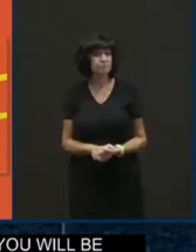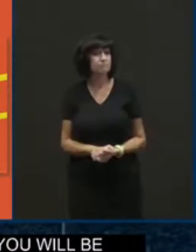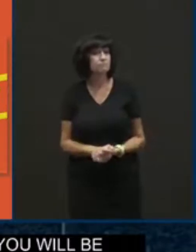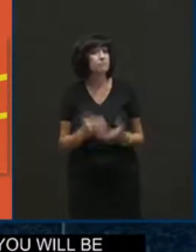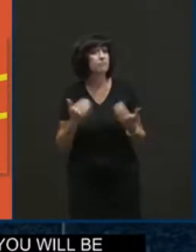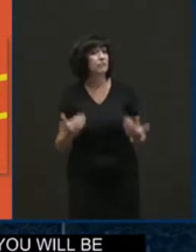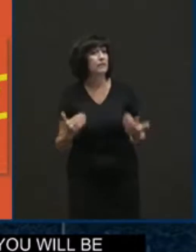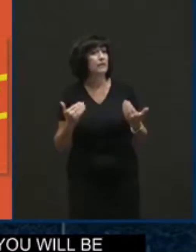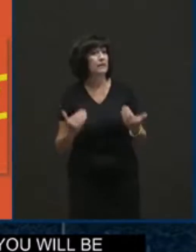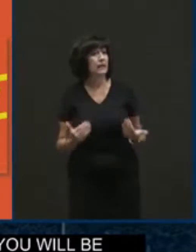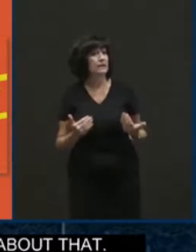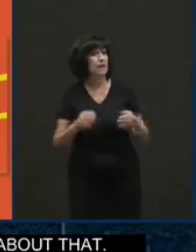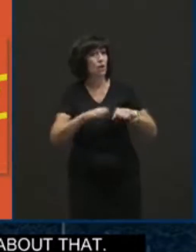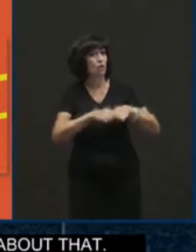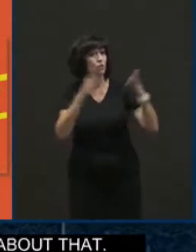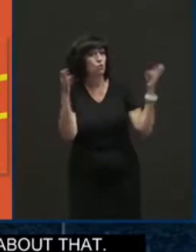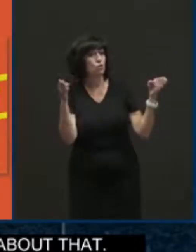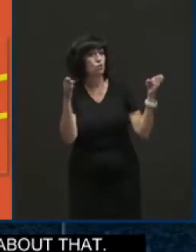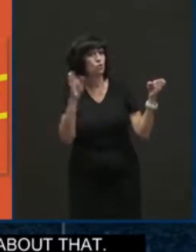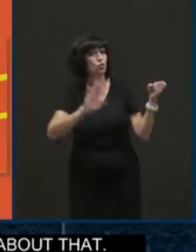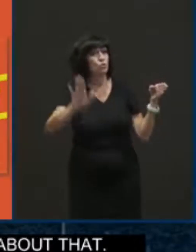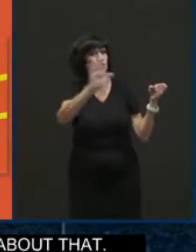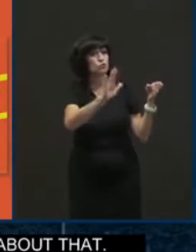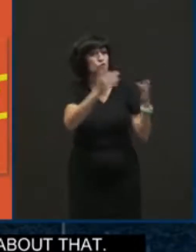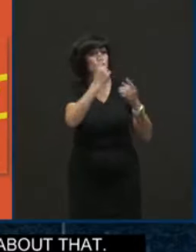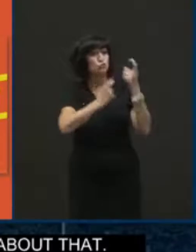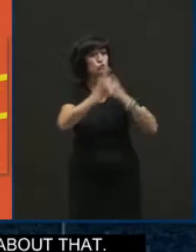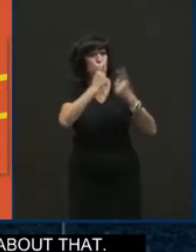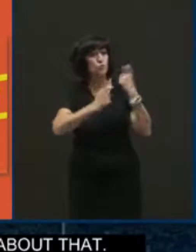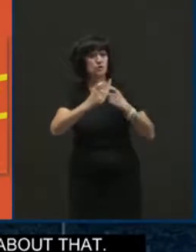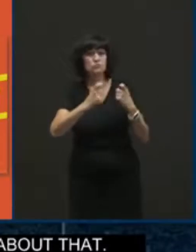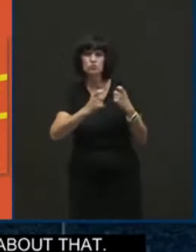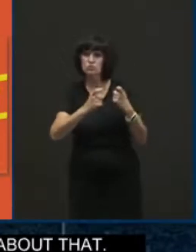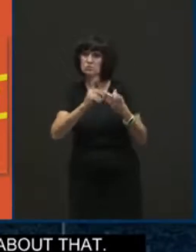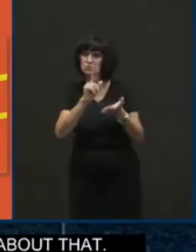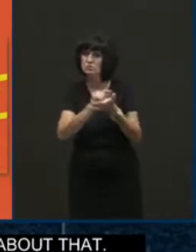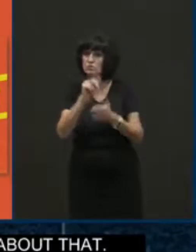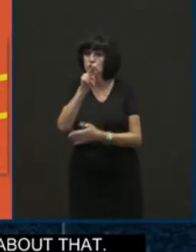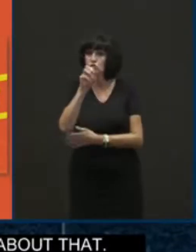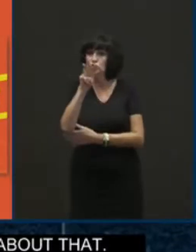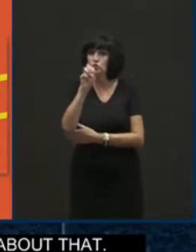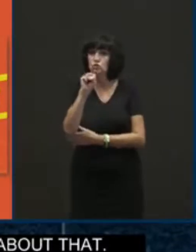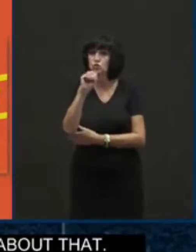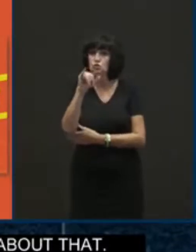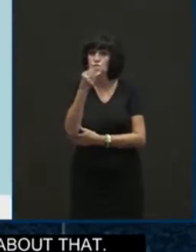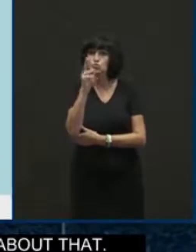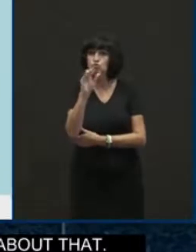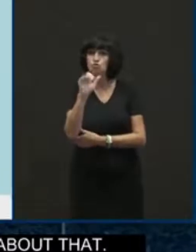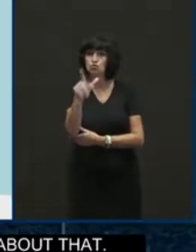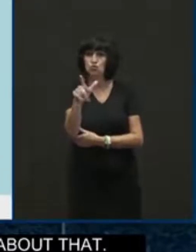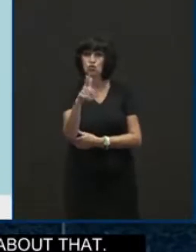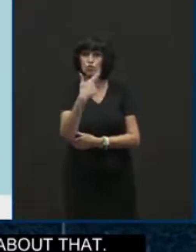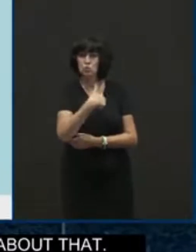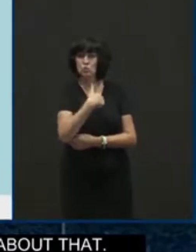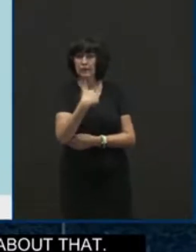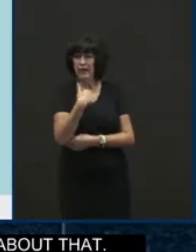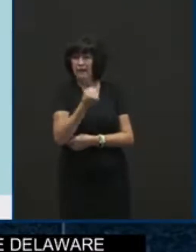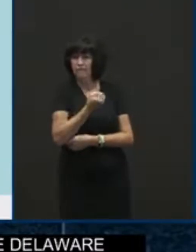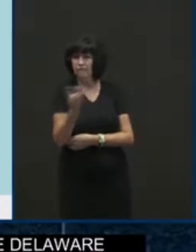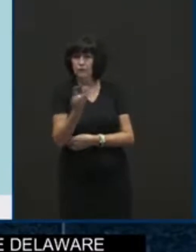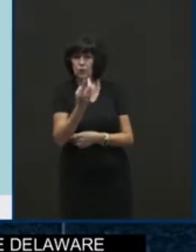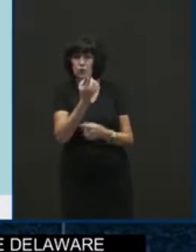Meredith here from Delaware Online, the News Journal, and I think we had just a handful of pre-submitted questions as